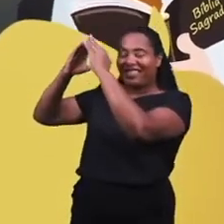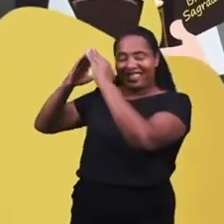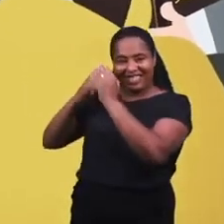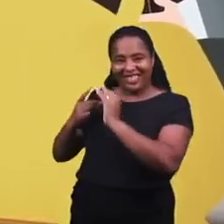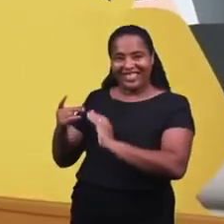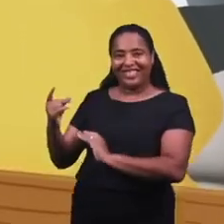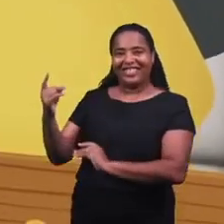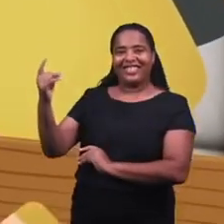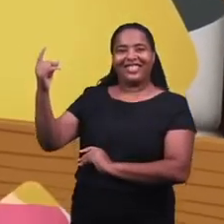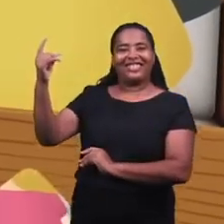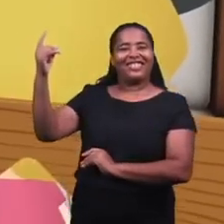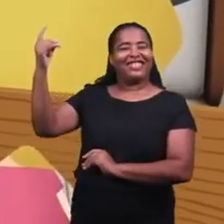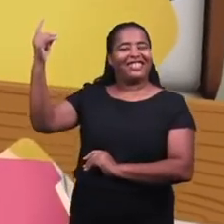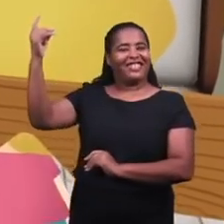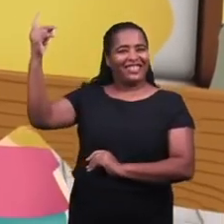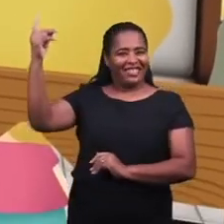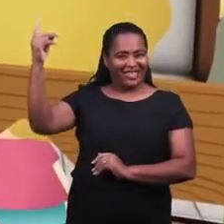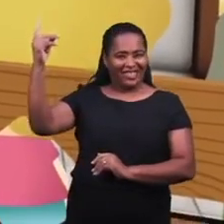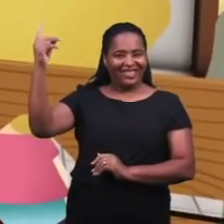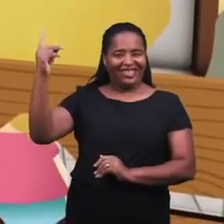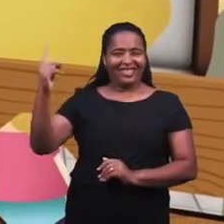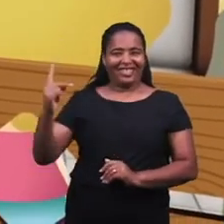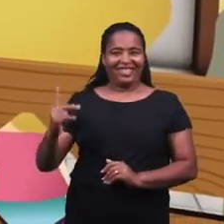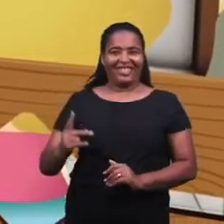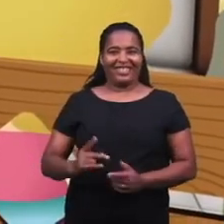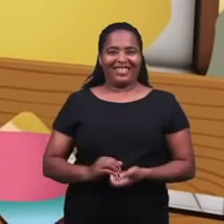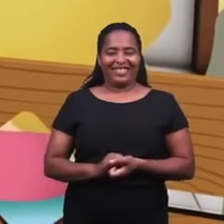Eternally with our God.